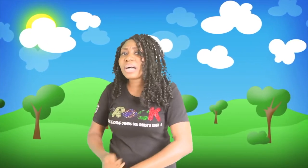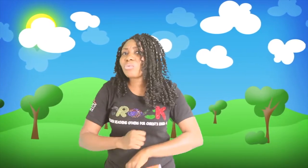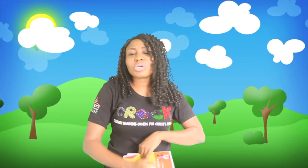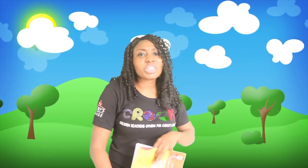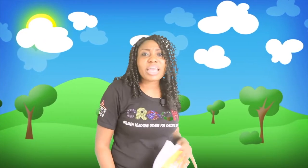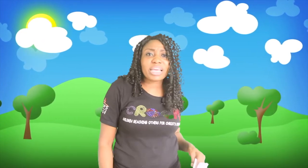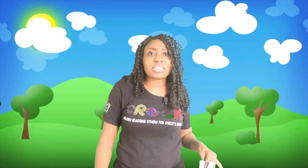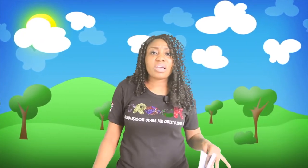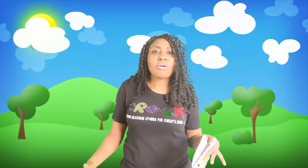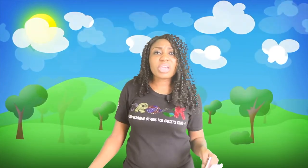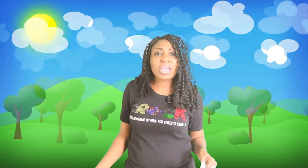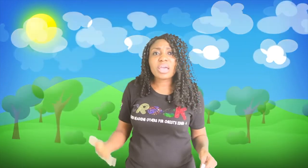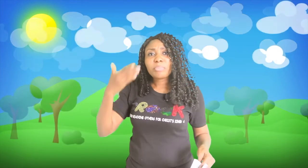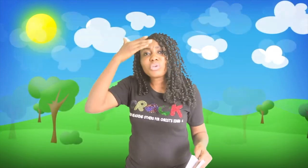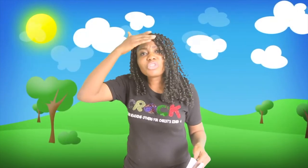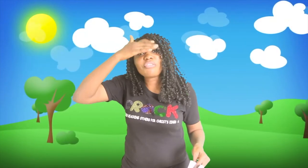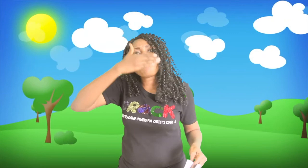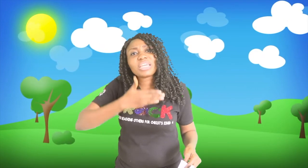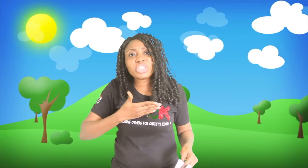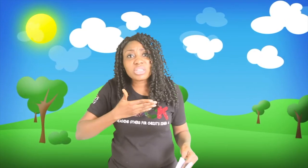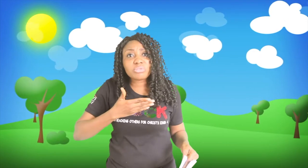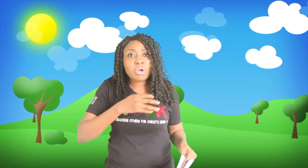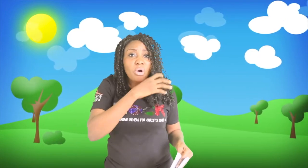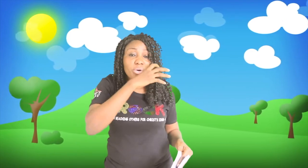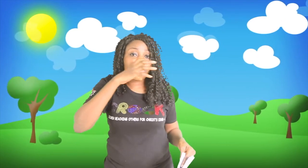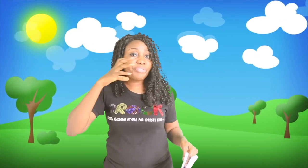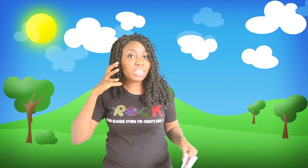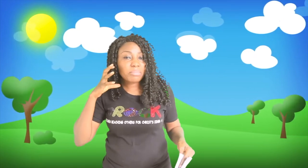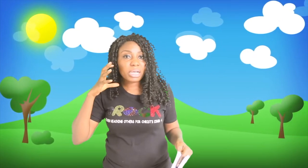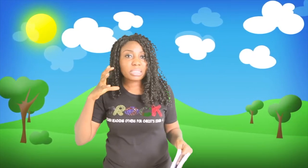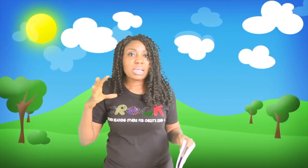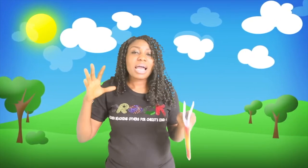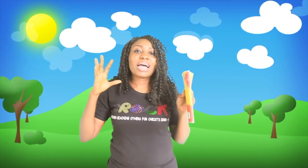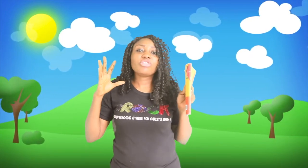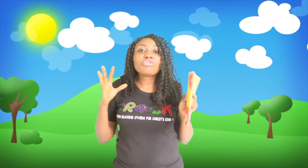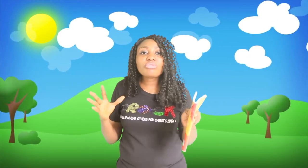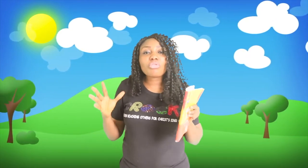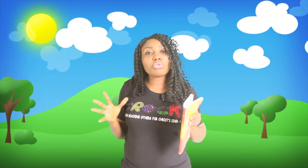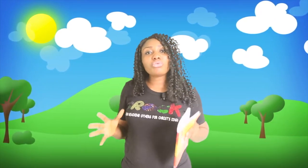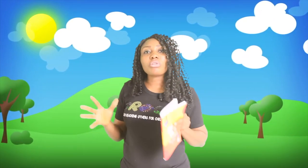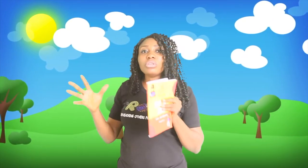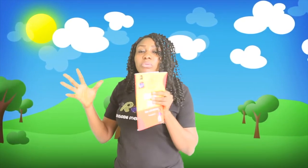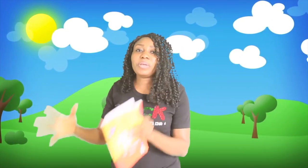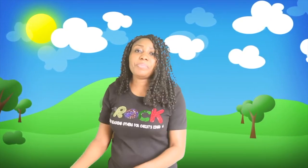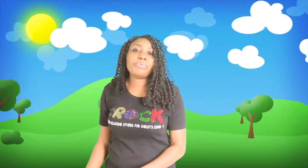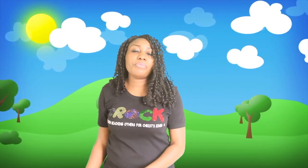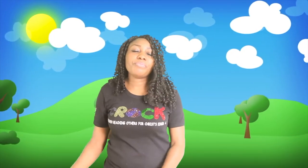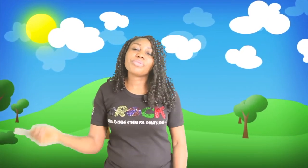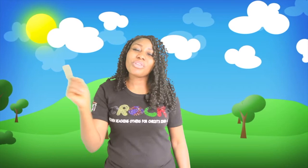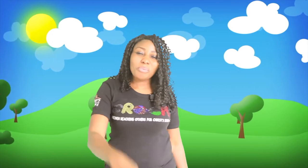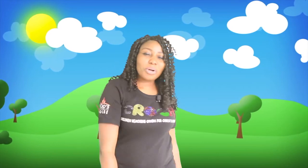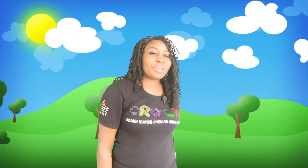take their bath, wash their hands. Okay? Put on your face shield or your face mask and don't go too close to